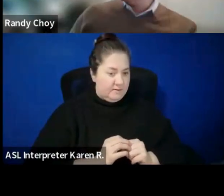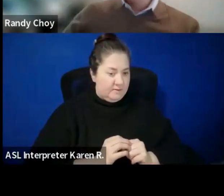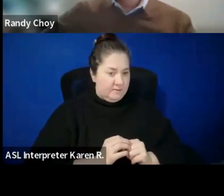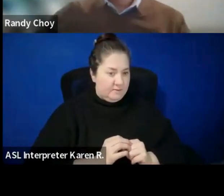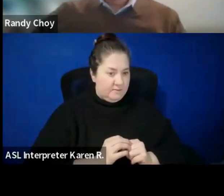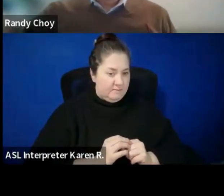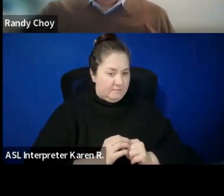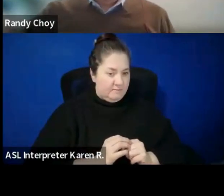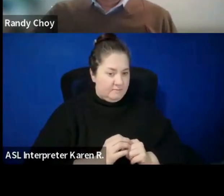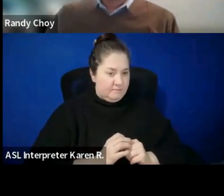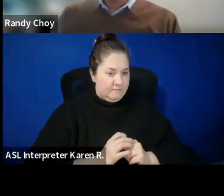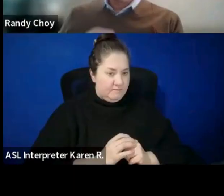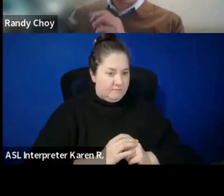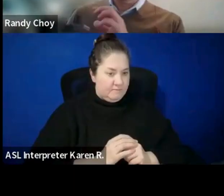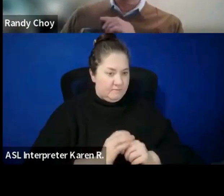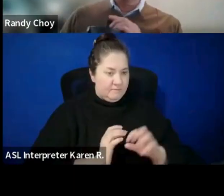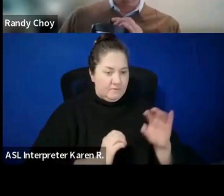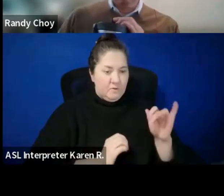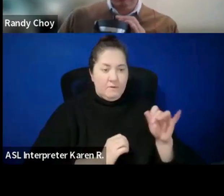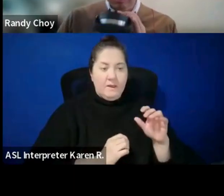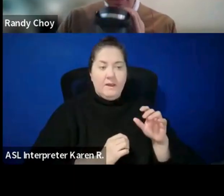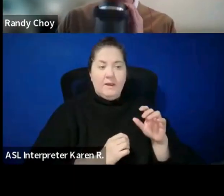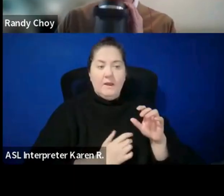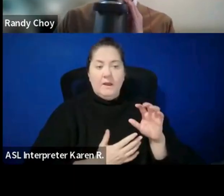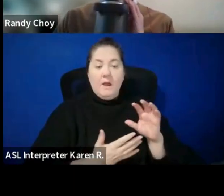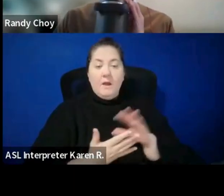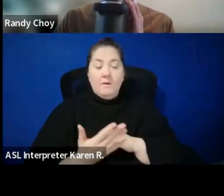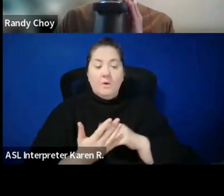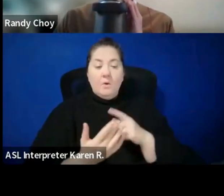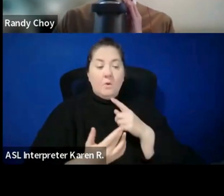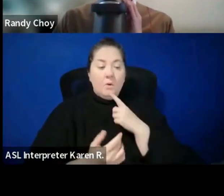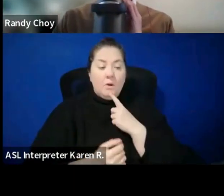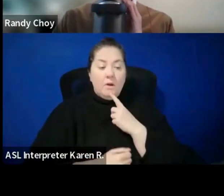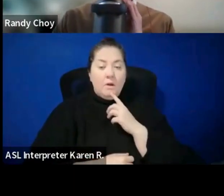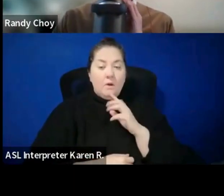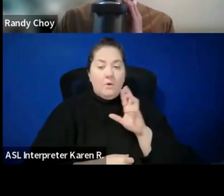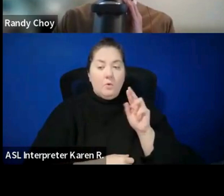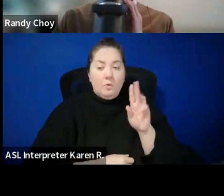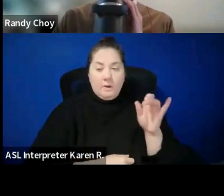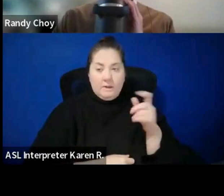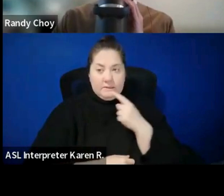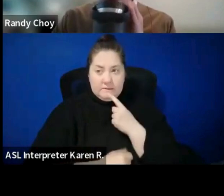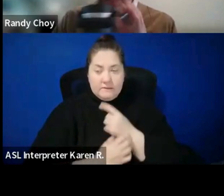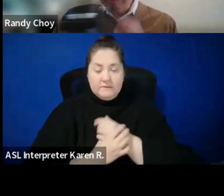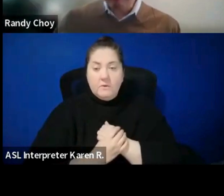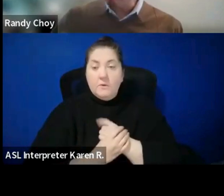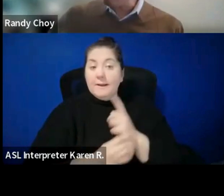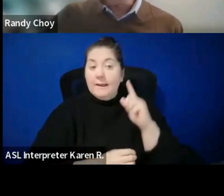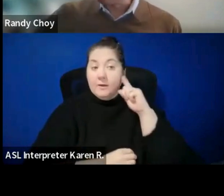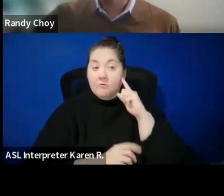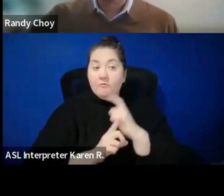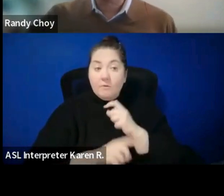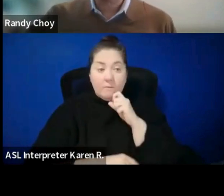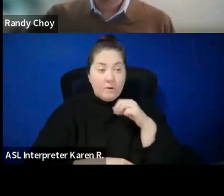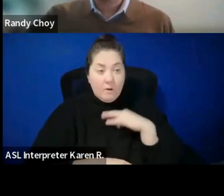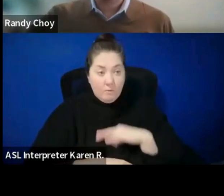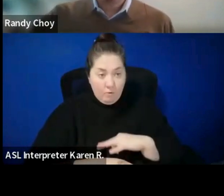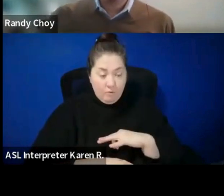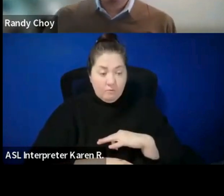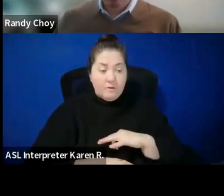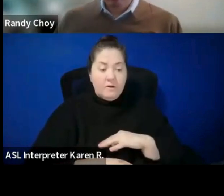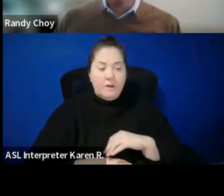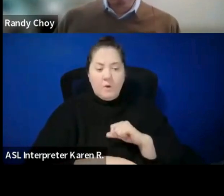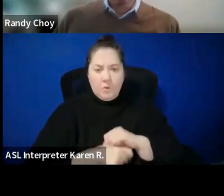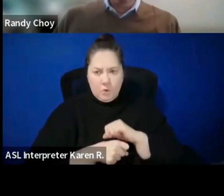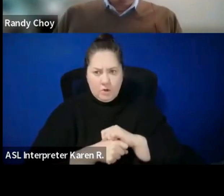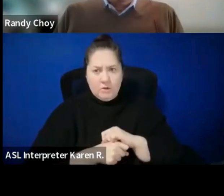I am going to echo what Randy has said. And the thing that I hear from nonprofits, and I work with them day